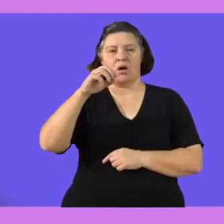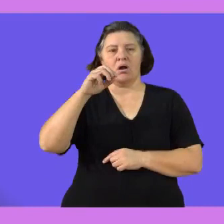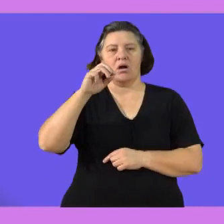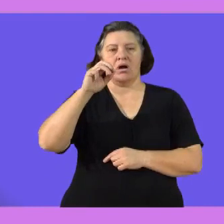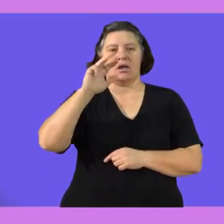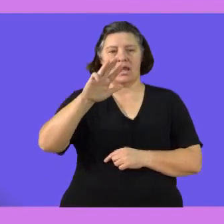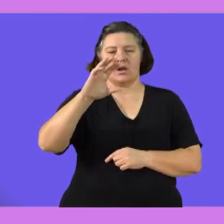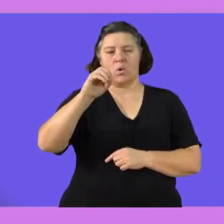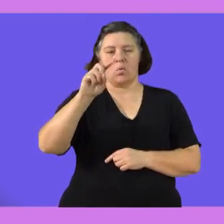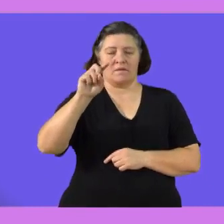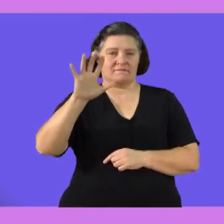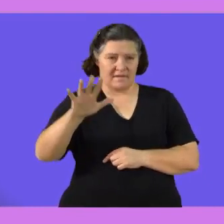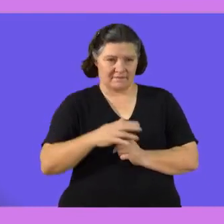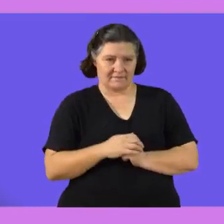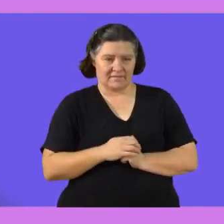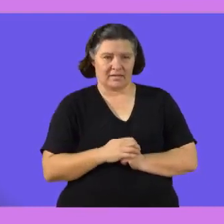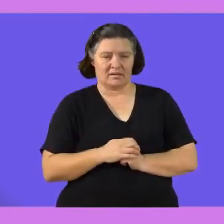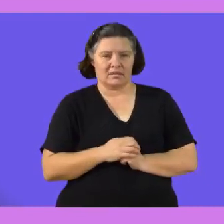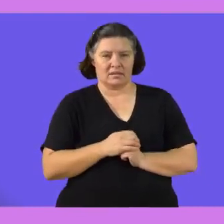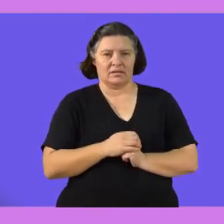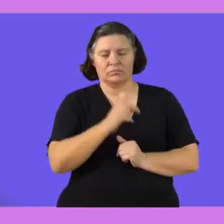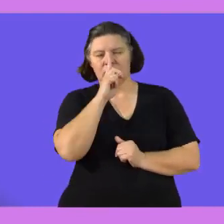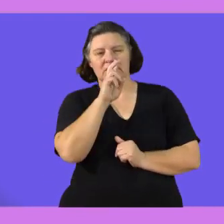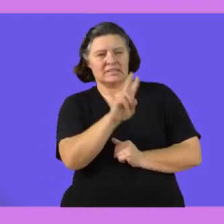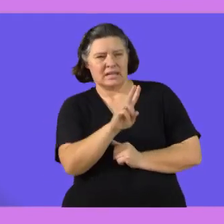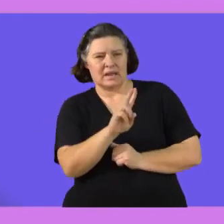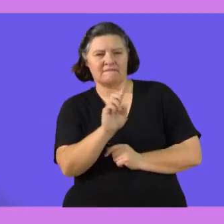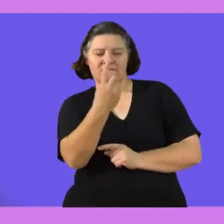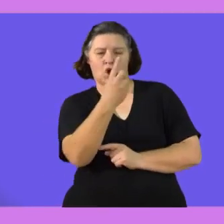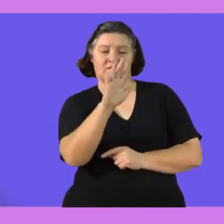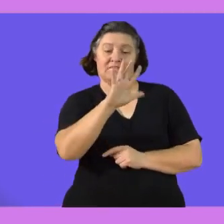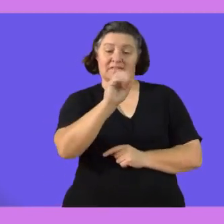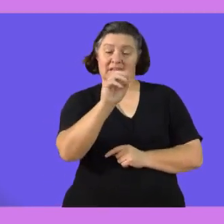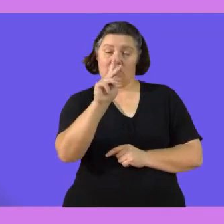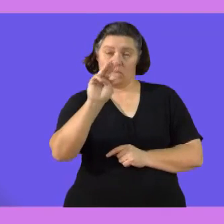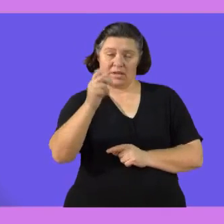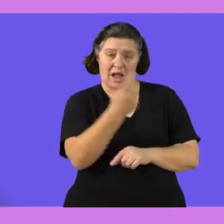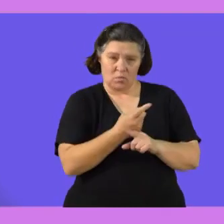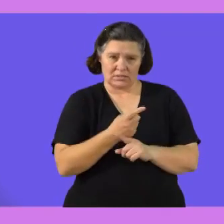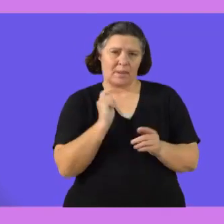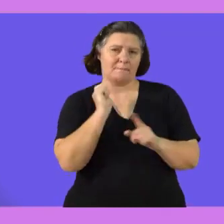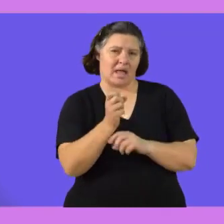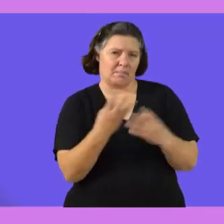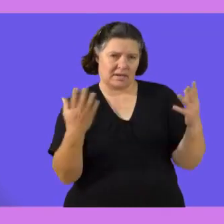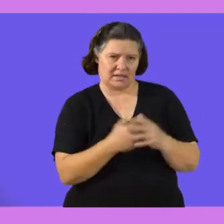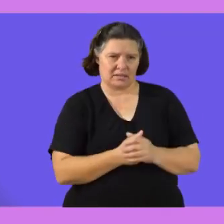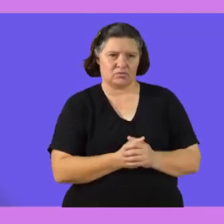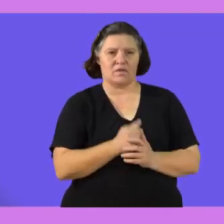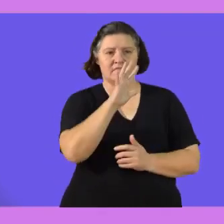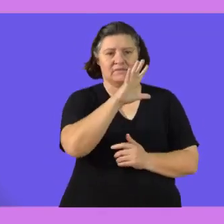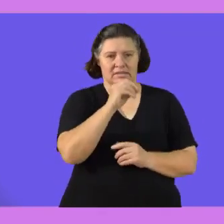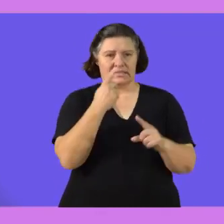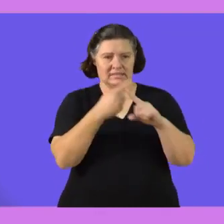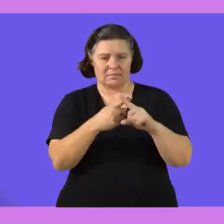0.9015, right, rands per kilowatt hours to see what I'll pay for the first 50 kilowatt hours. So I'm going to say 50 multiplied